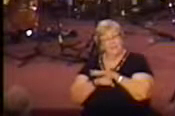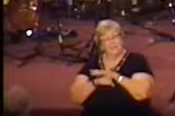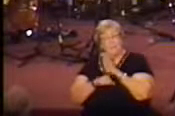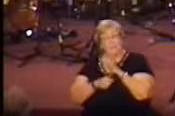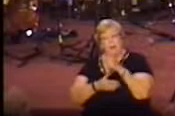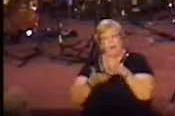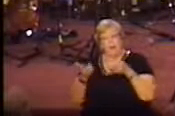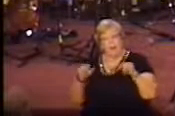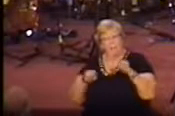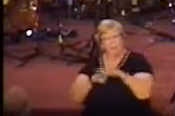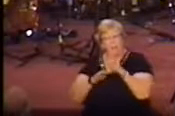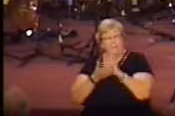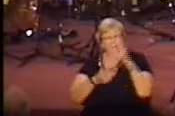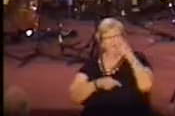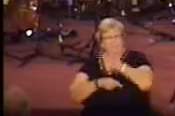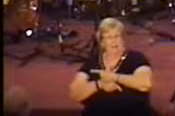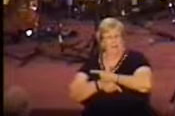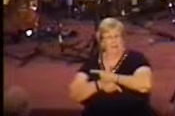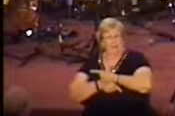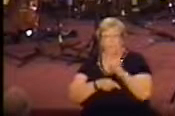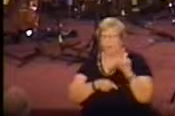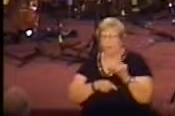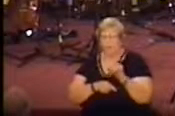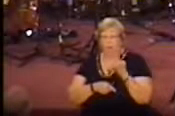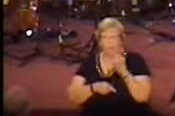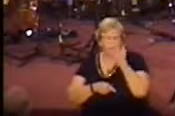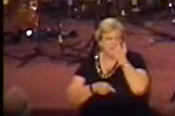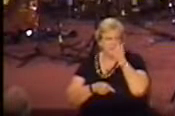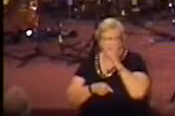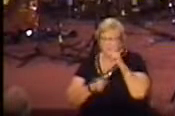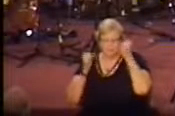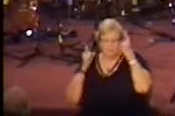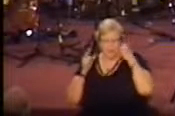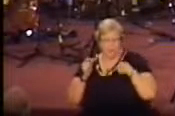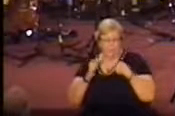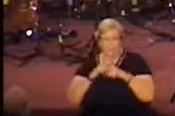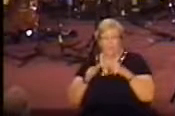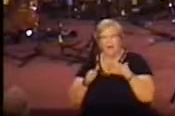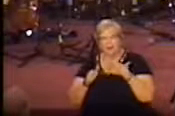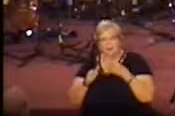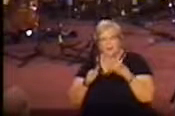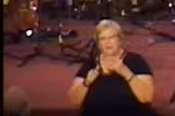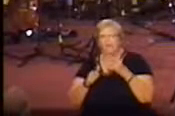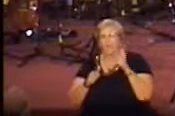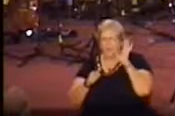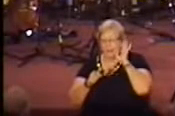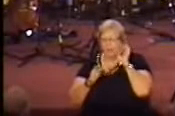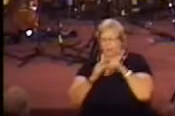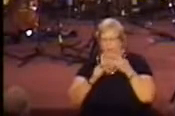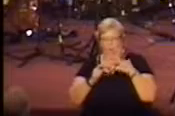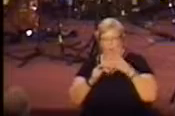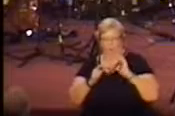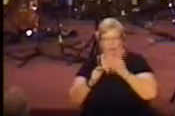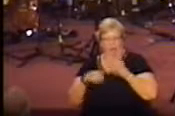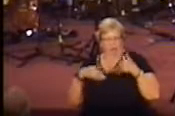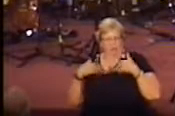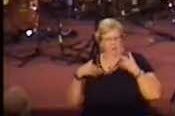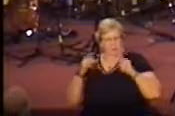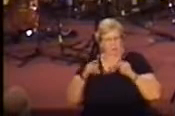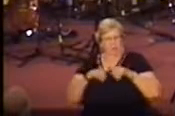on that day. And it always, you know, doesn't surprise me, but I like to hear the hearts of our young people and how they